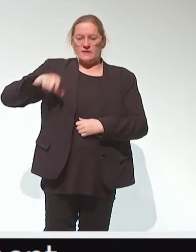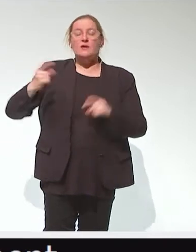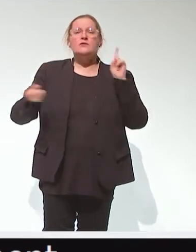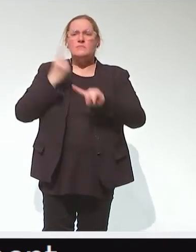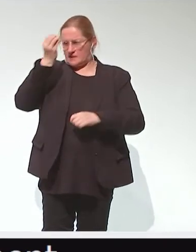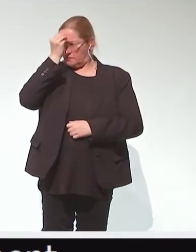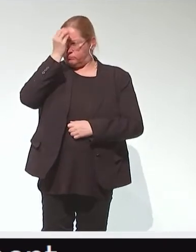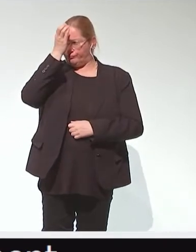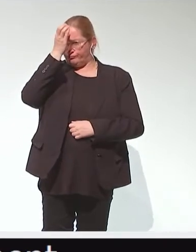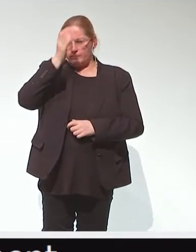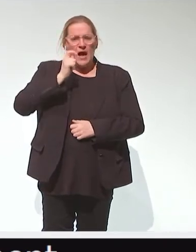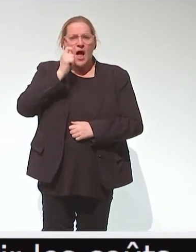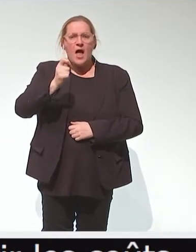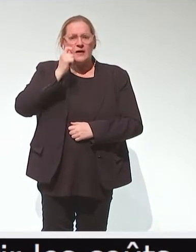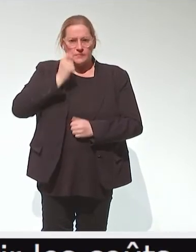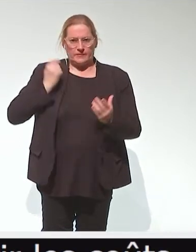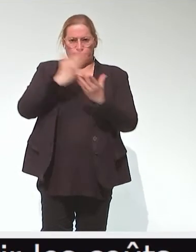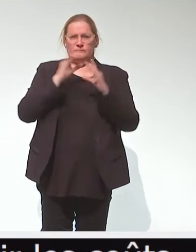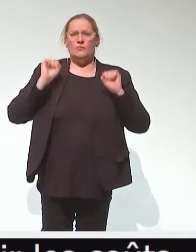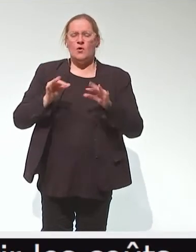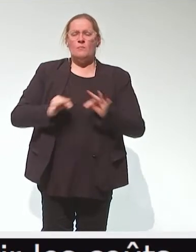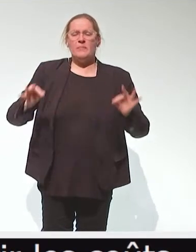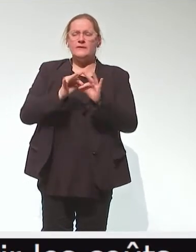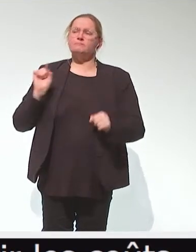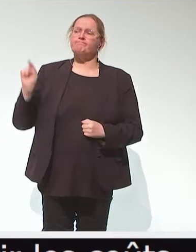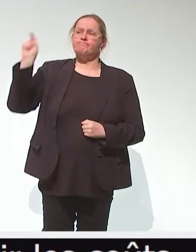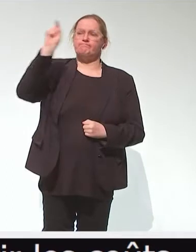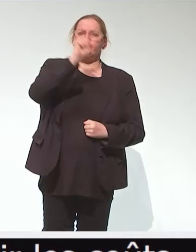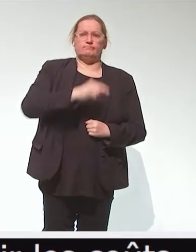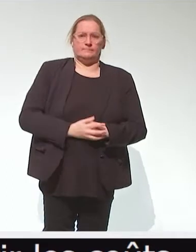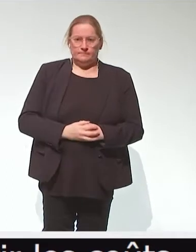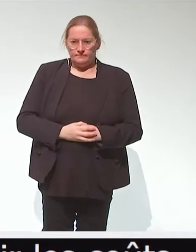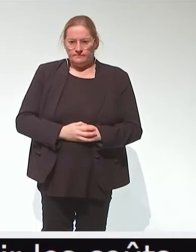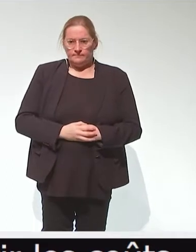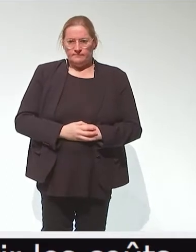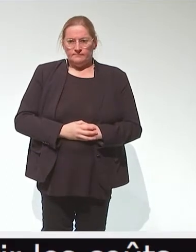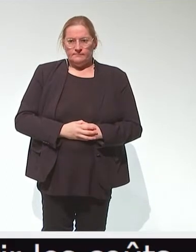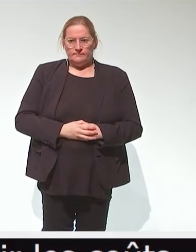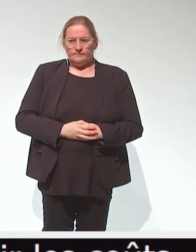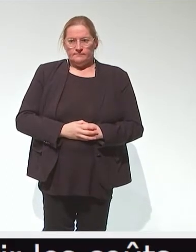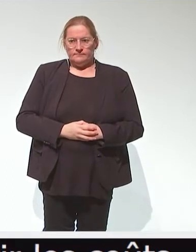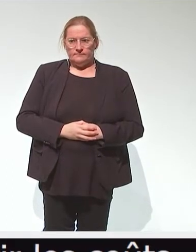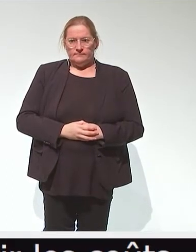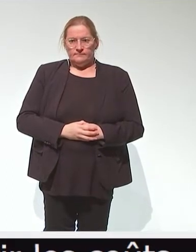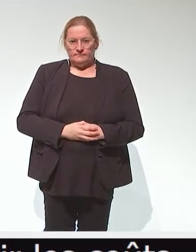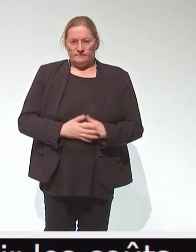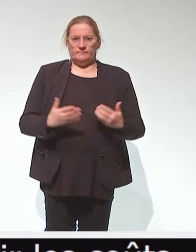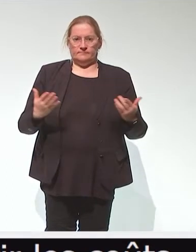specialized employment services, so social economy, not only, but I'm sure also in public employment services, there's a lot of this